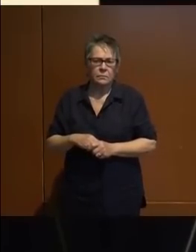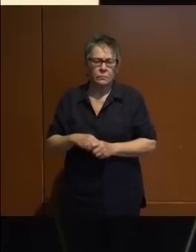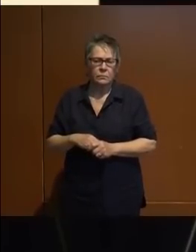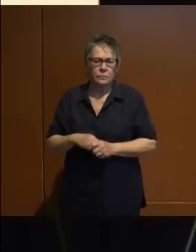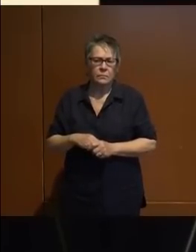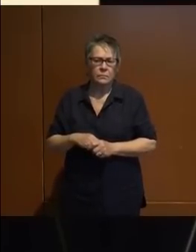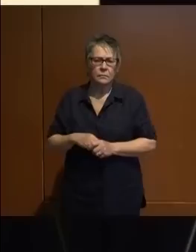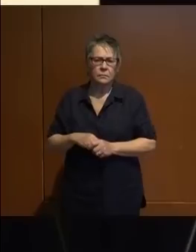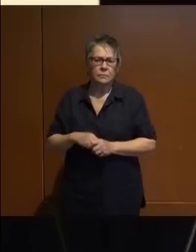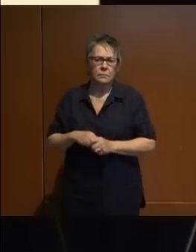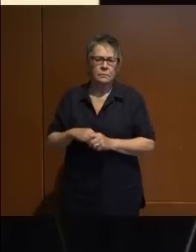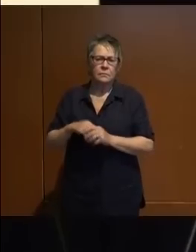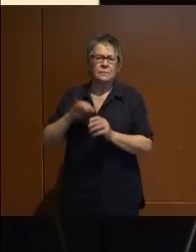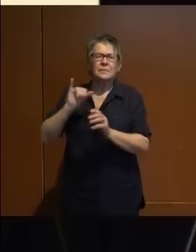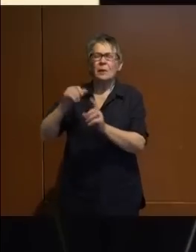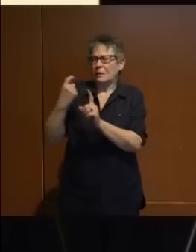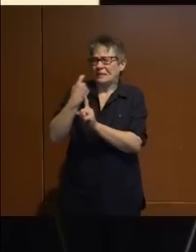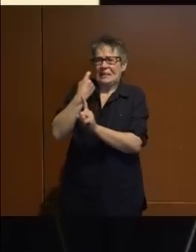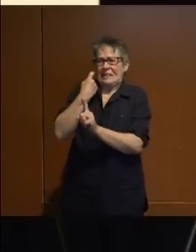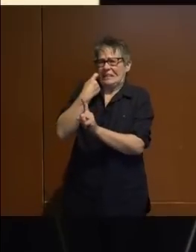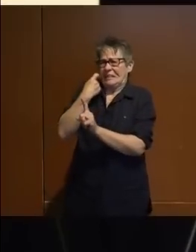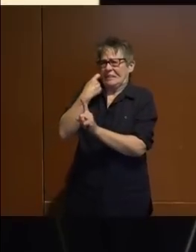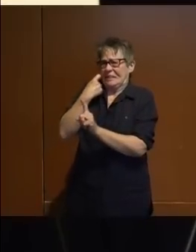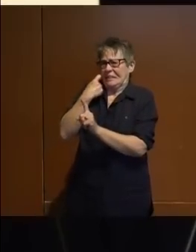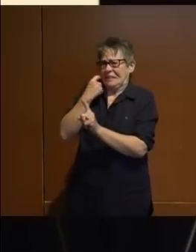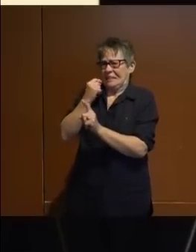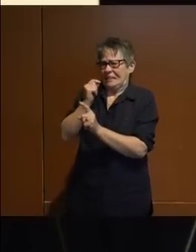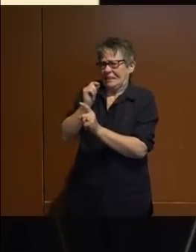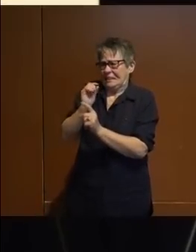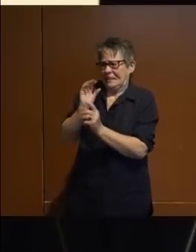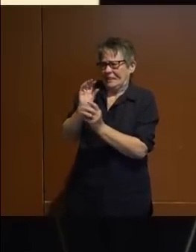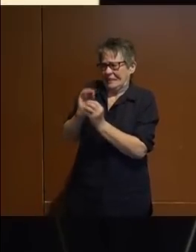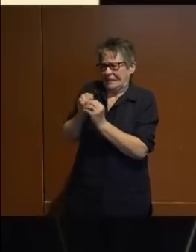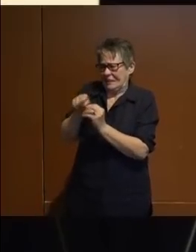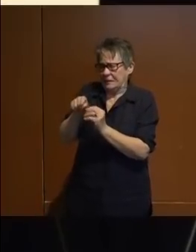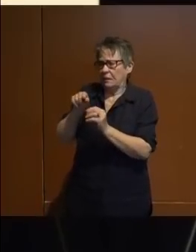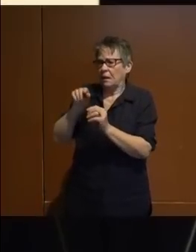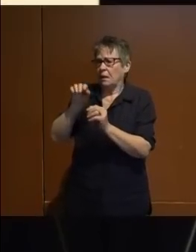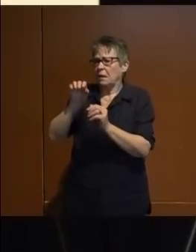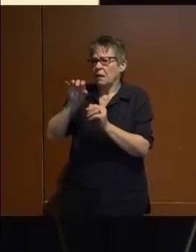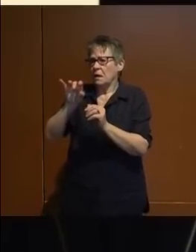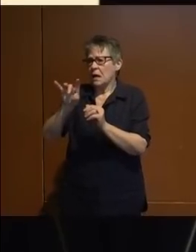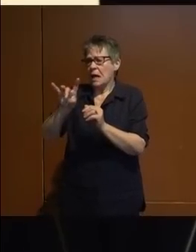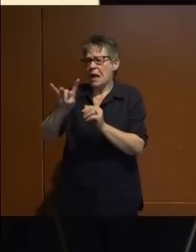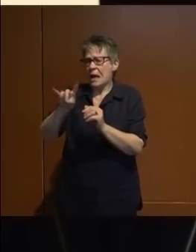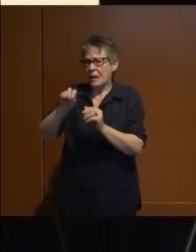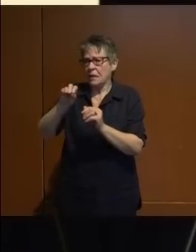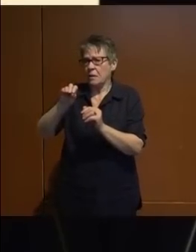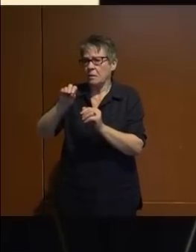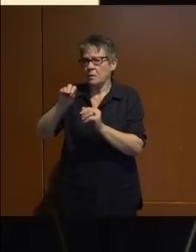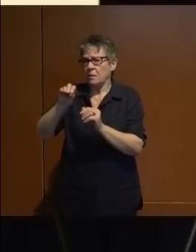care facility is not necessarily due to COVID-19.